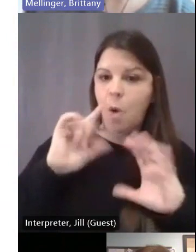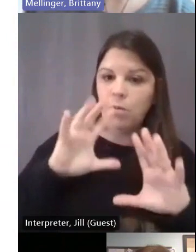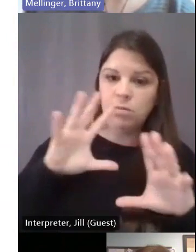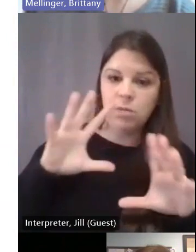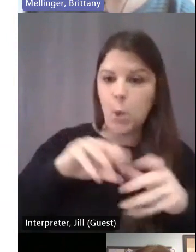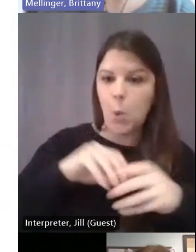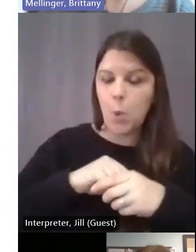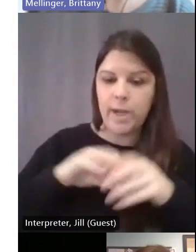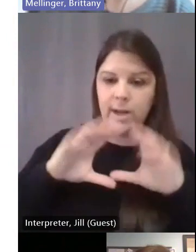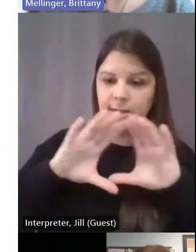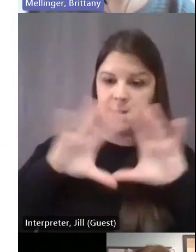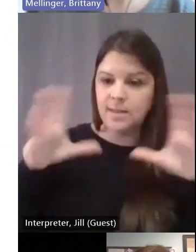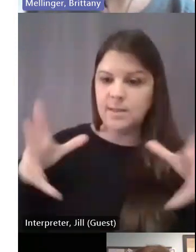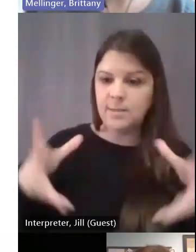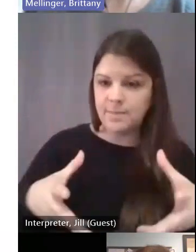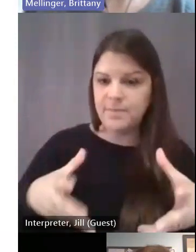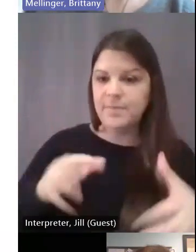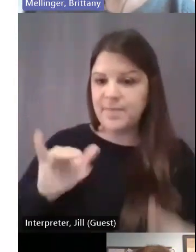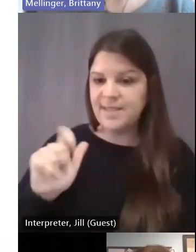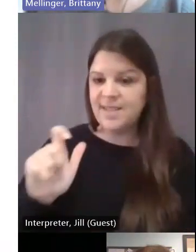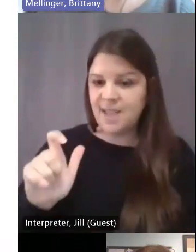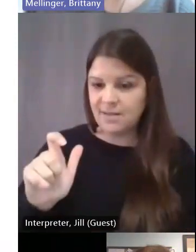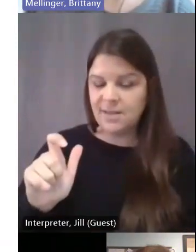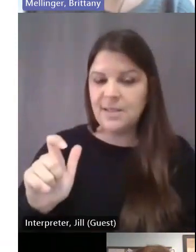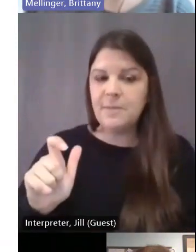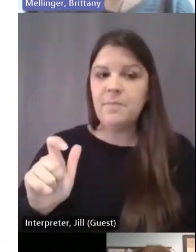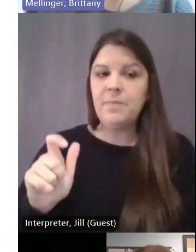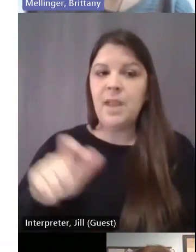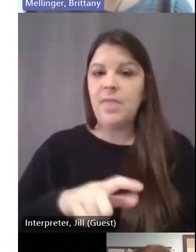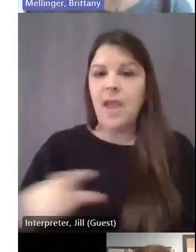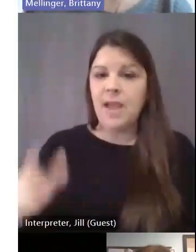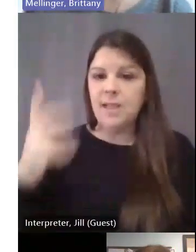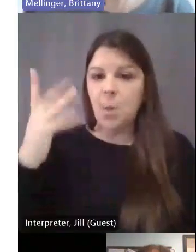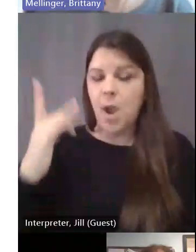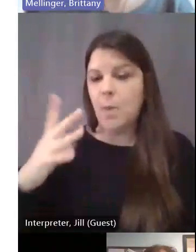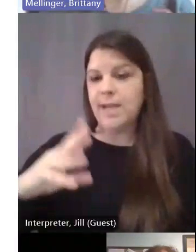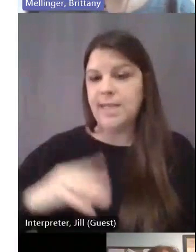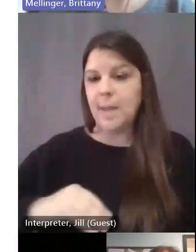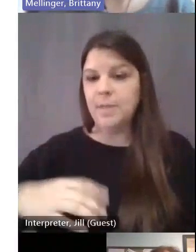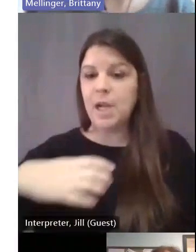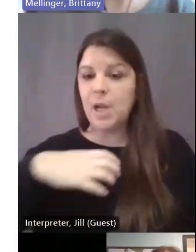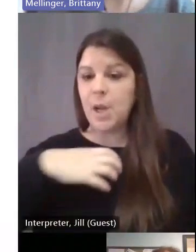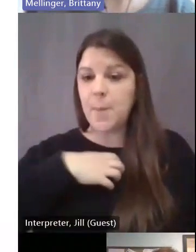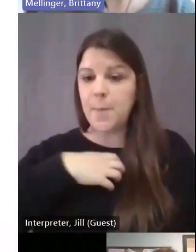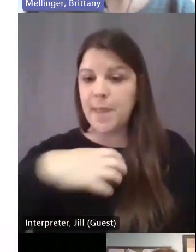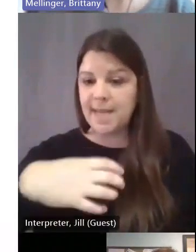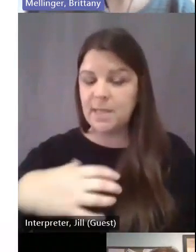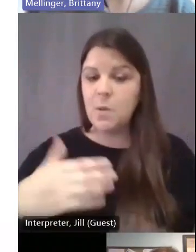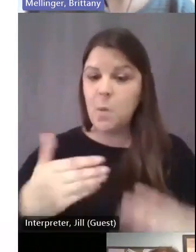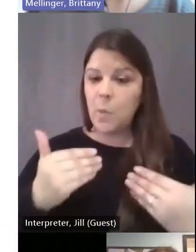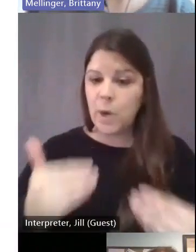in sex. So that's why we accept complaints, we conduct investigations and adjudicate